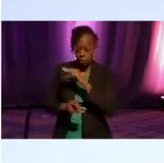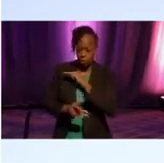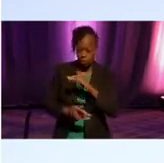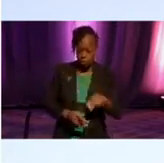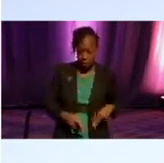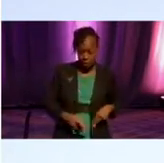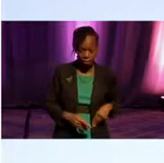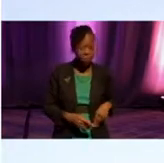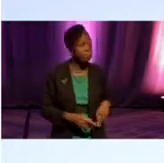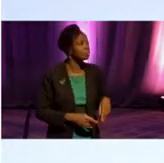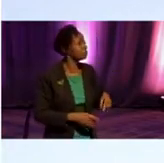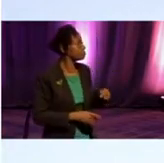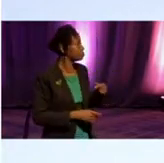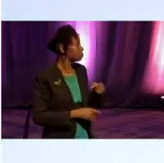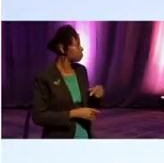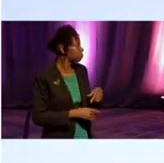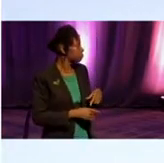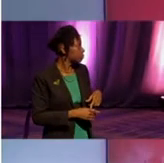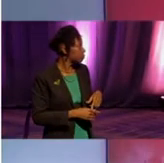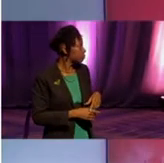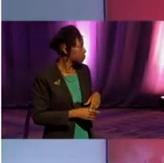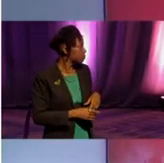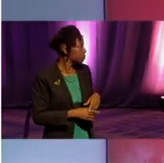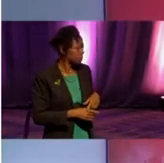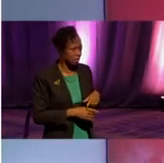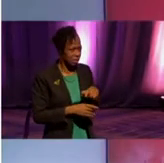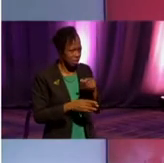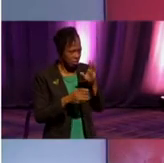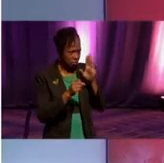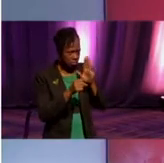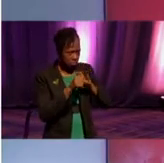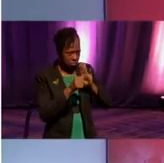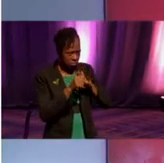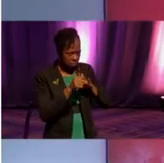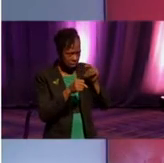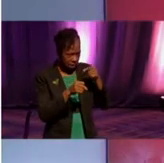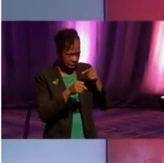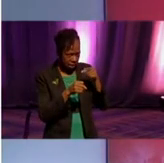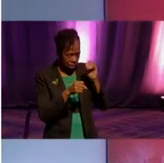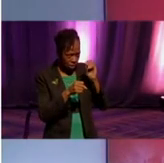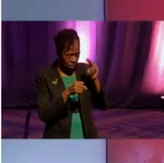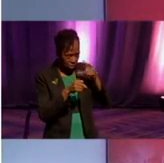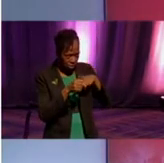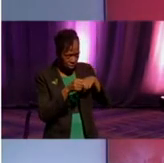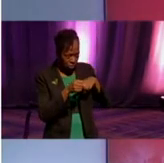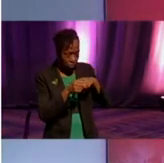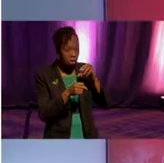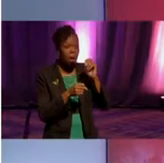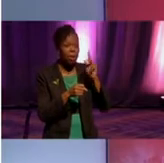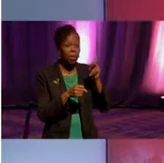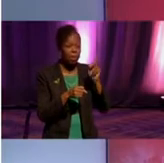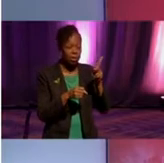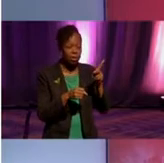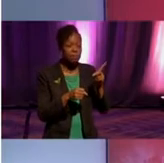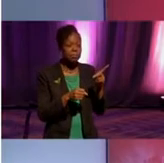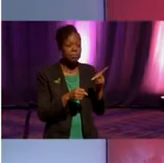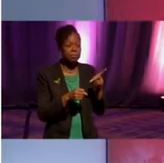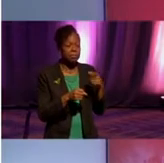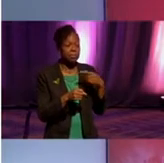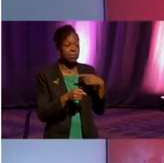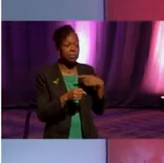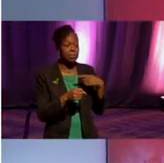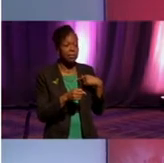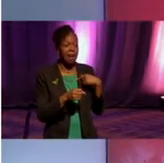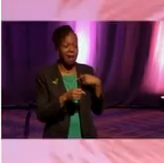first. Well, let me see if I'm on. Hello? Nope, I'm not on. Okay. I love